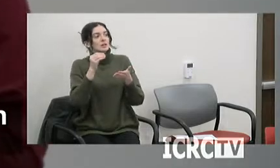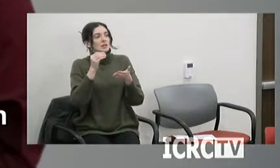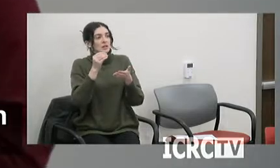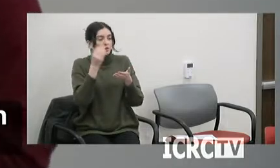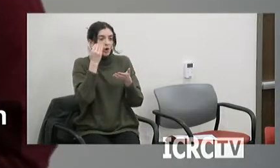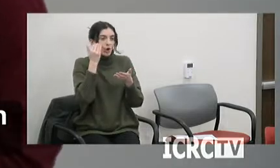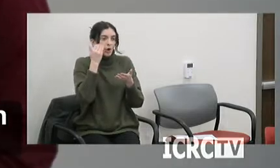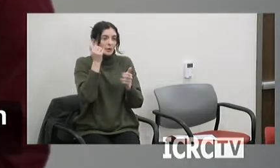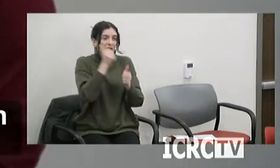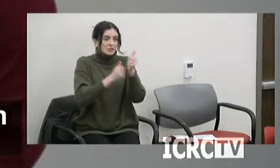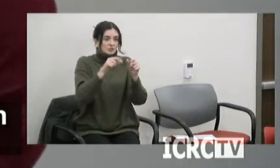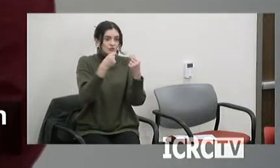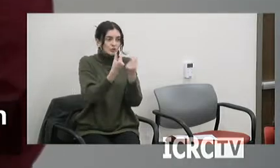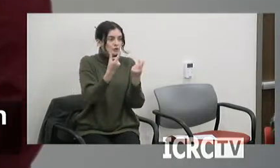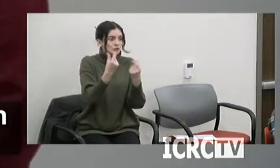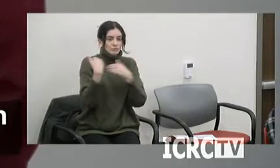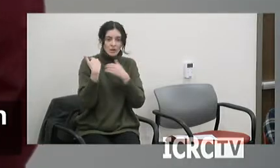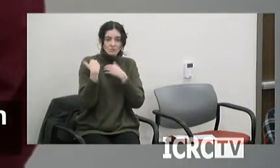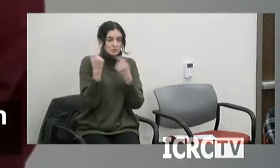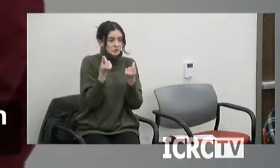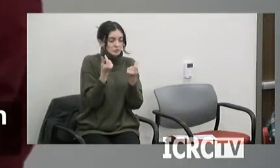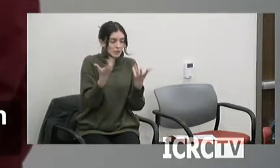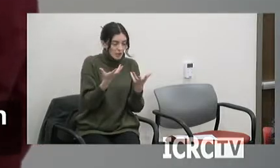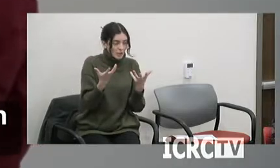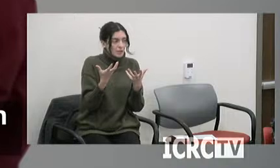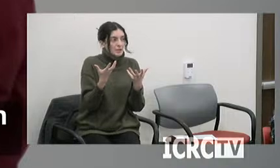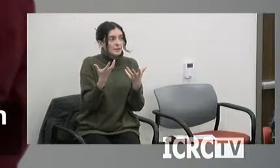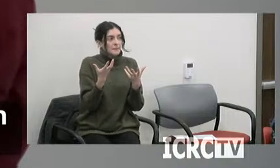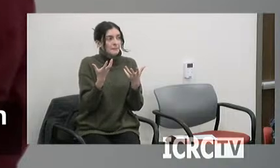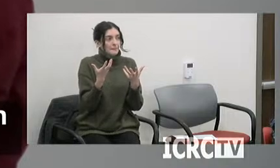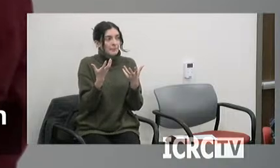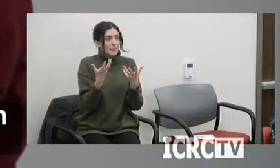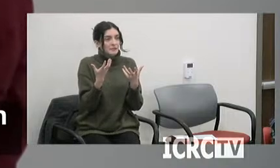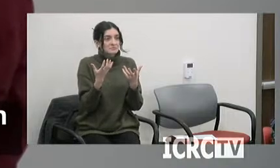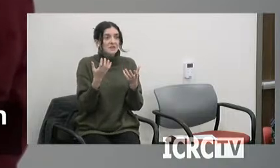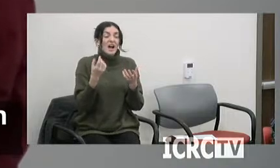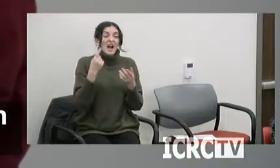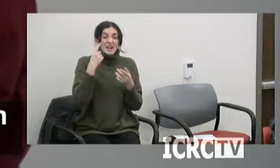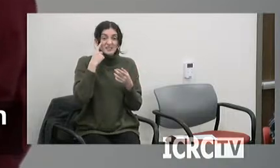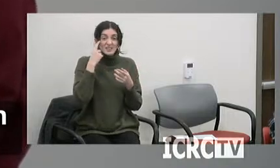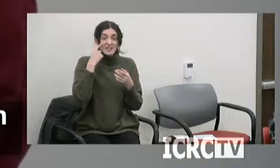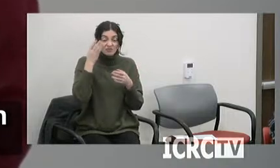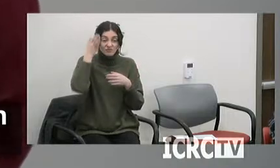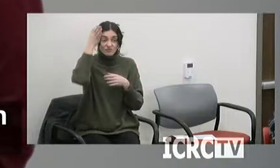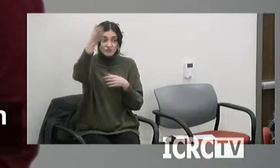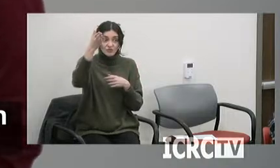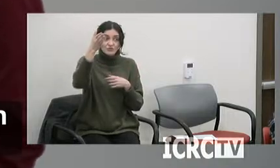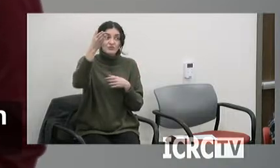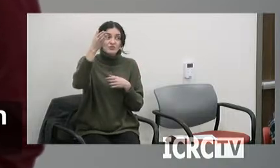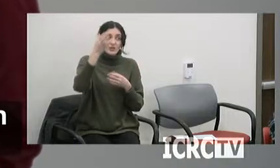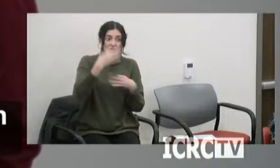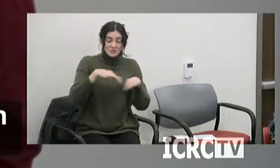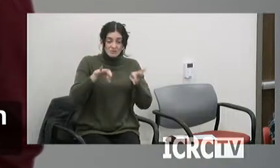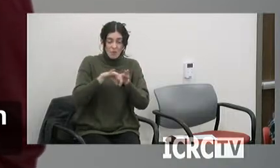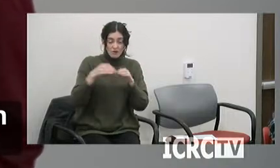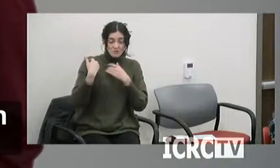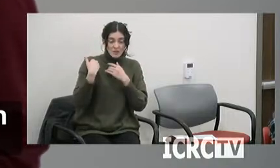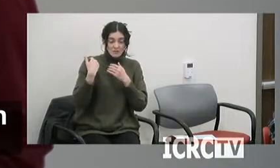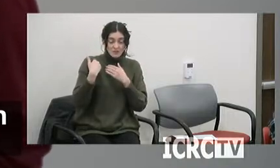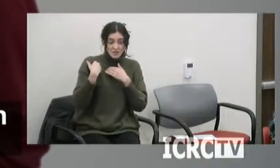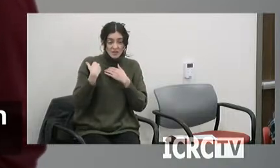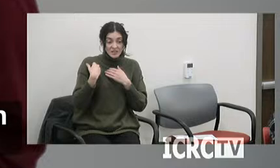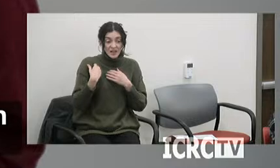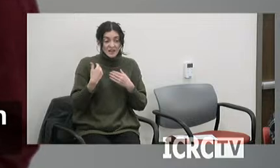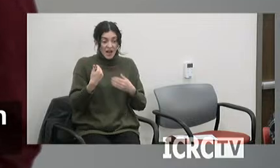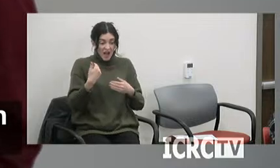future discuss this stuff and determine when to involve you and let you guys know exactly what's going on, but I don't think we're far enough along at